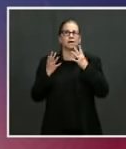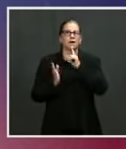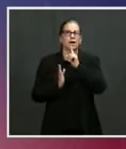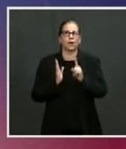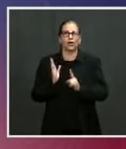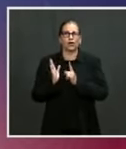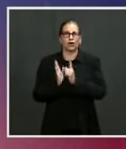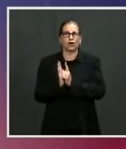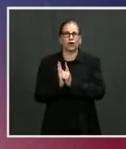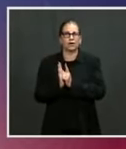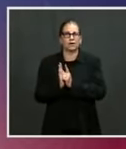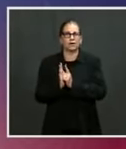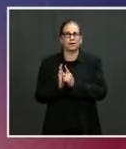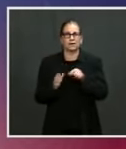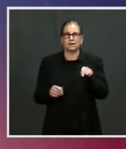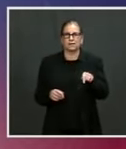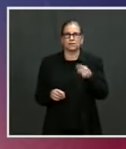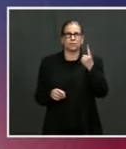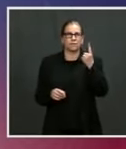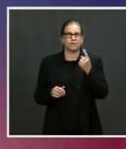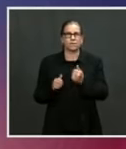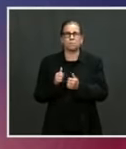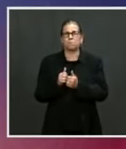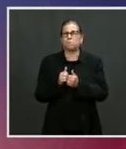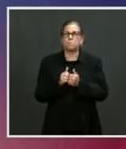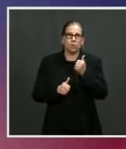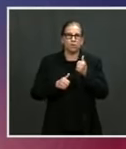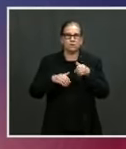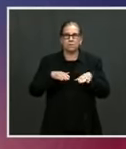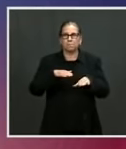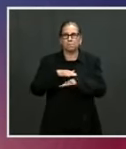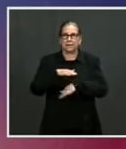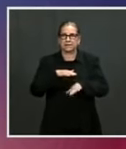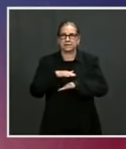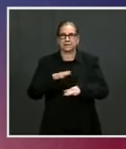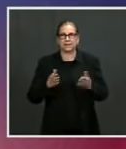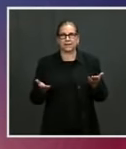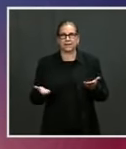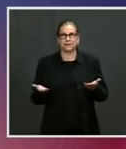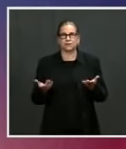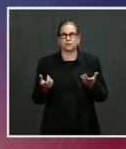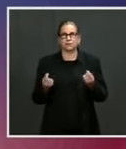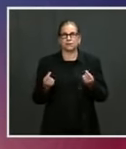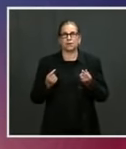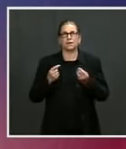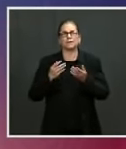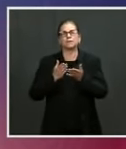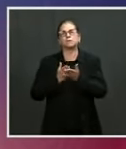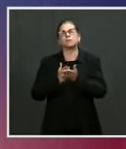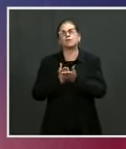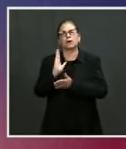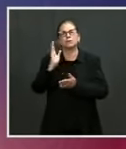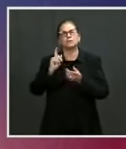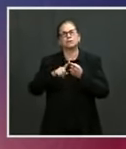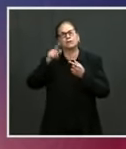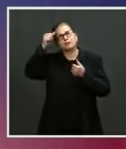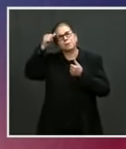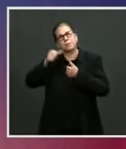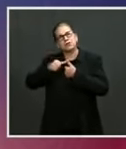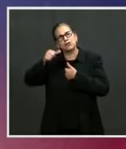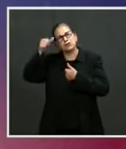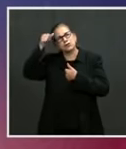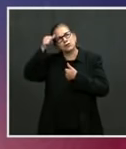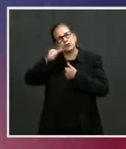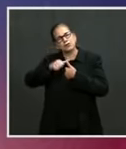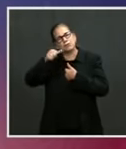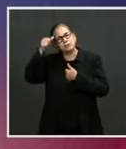of undertakings, the rite of remembrance. We remember those who gave their all